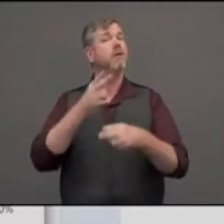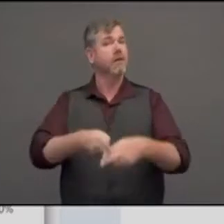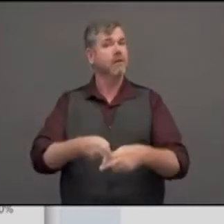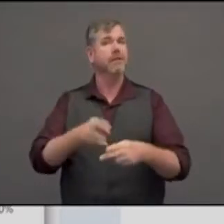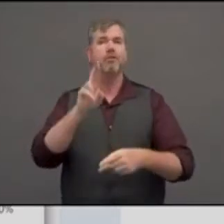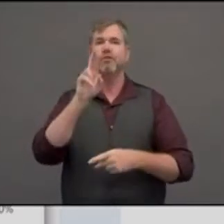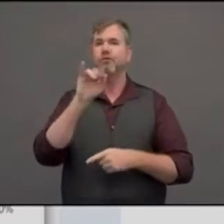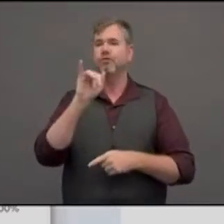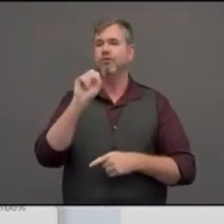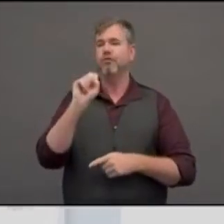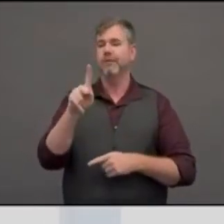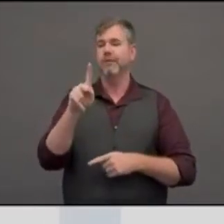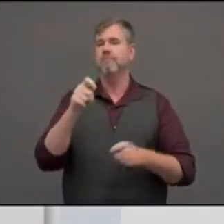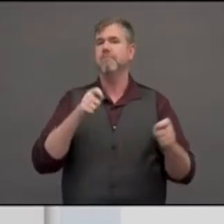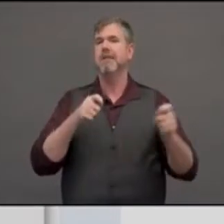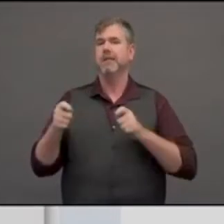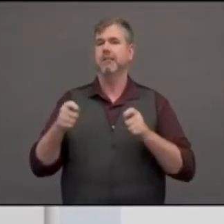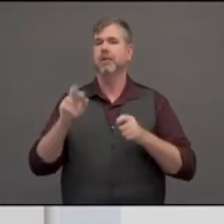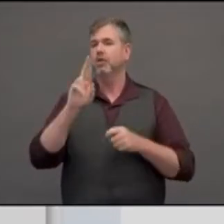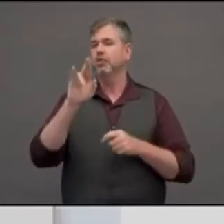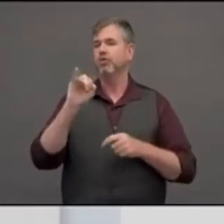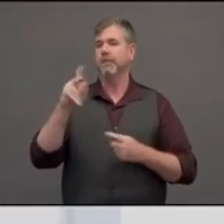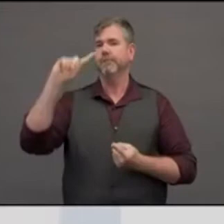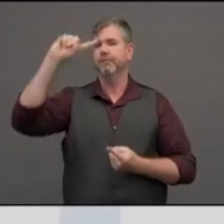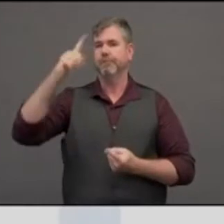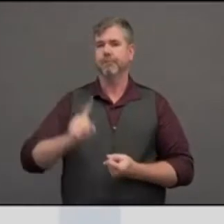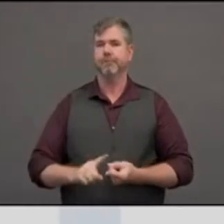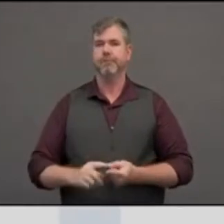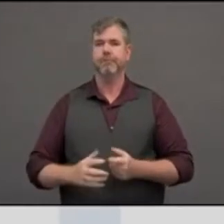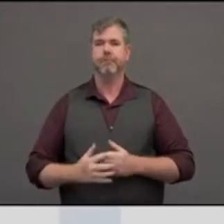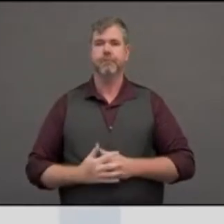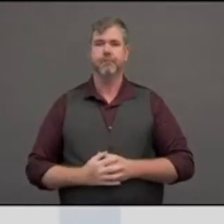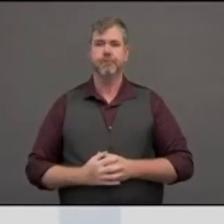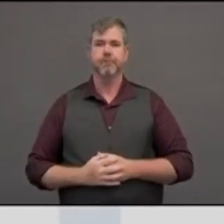our hospitalizations rate, I want to go back to